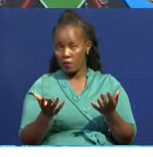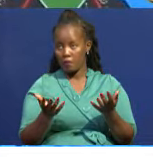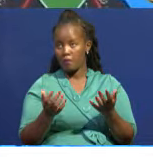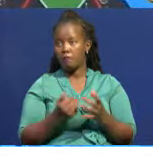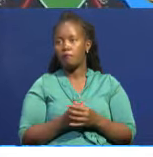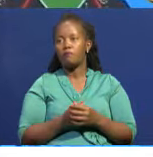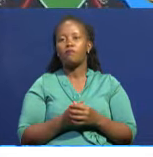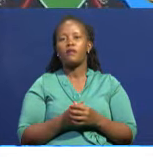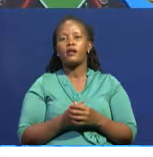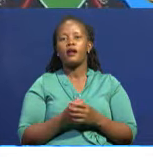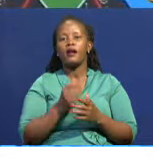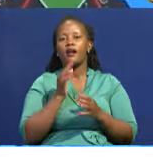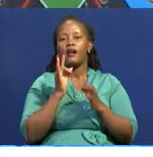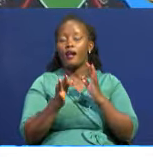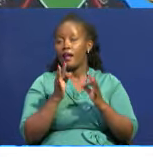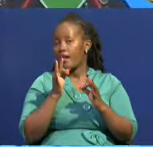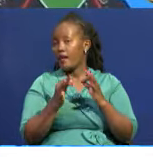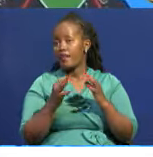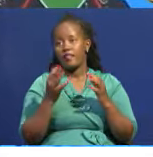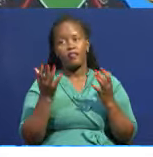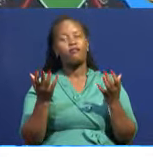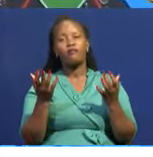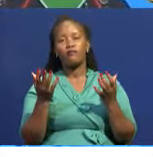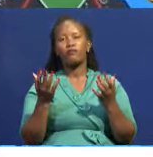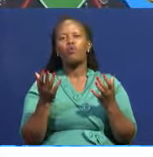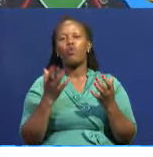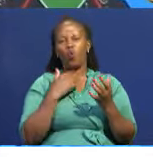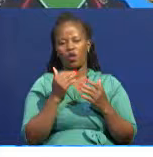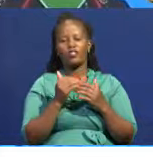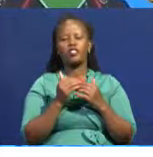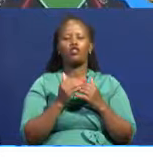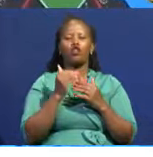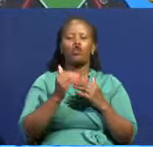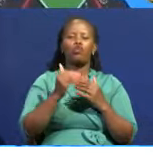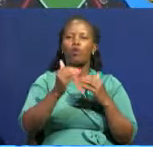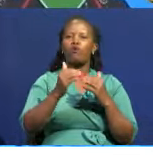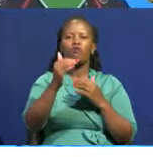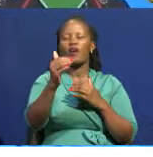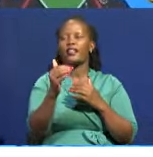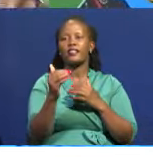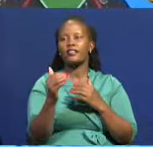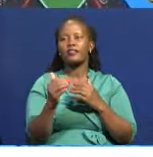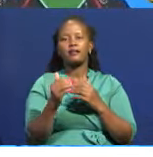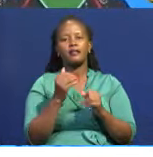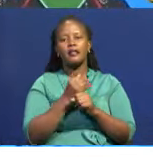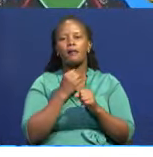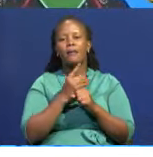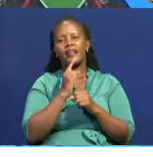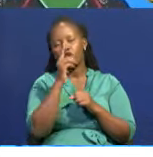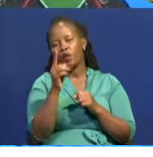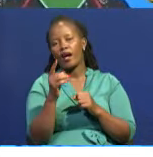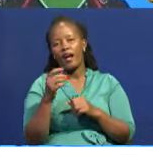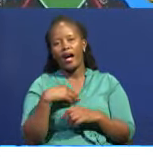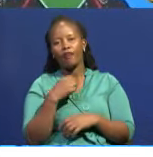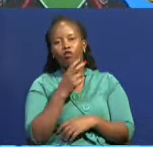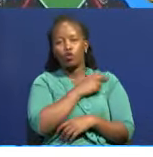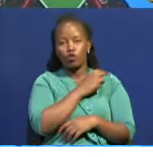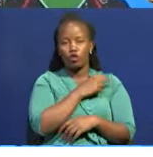Does it? Now, if you want to go forward, how do we build on our consultations and